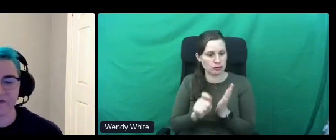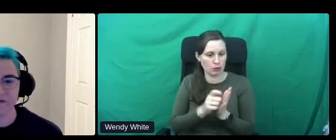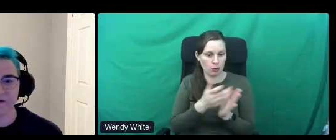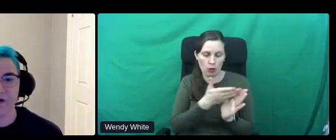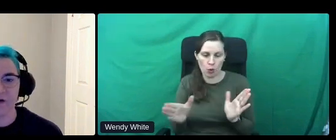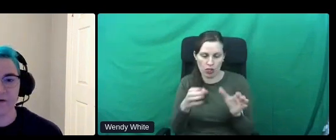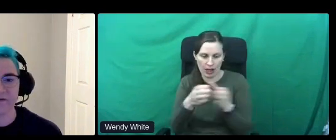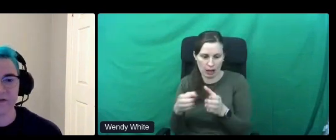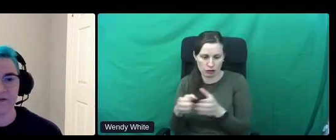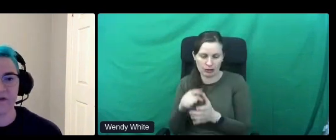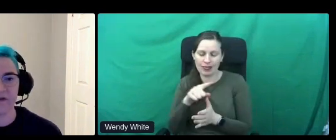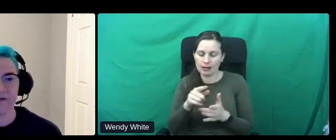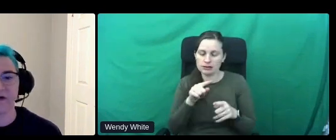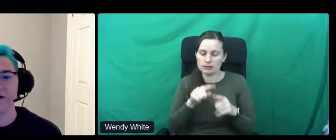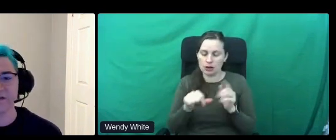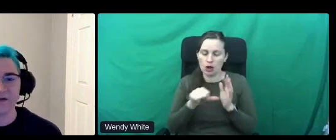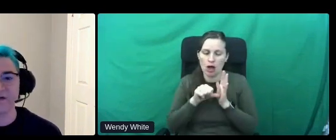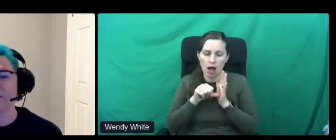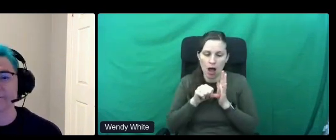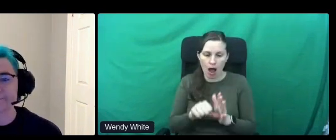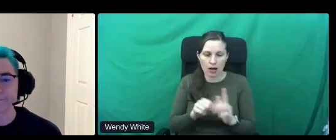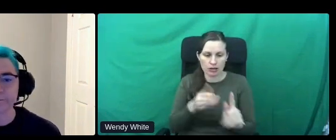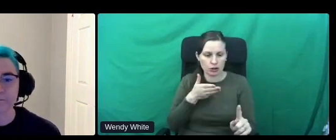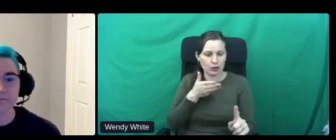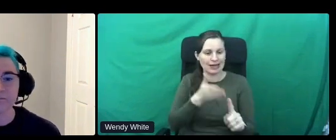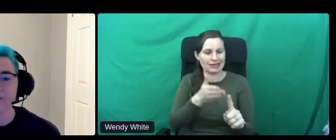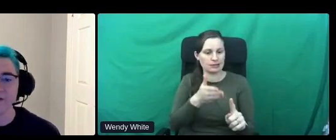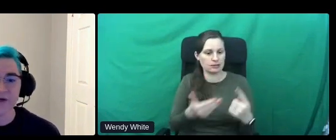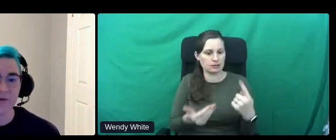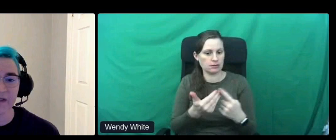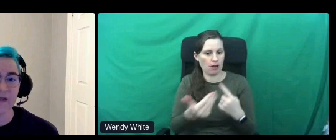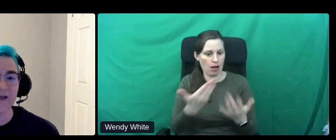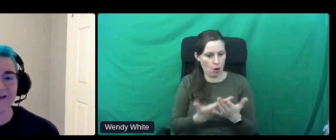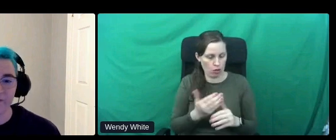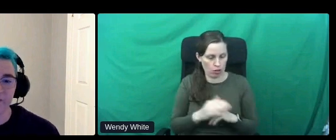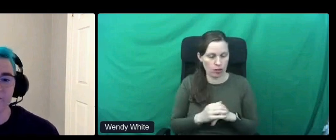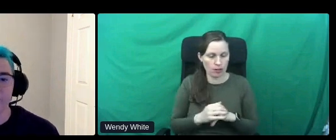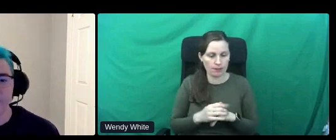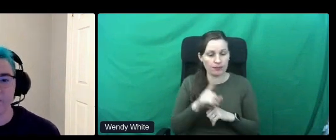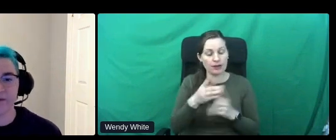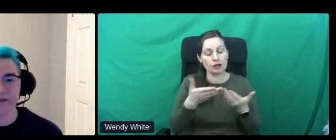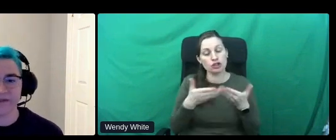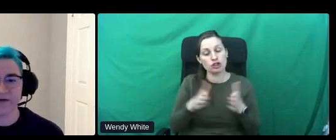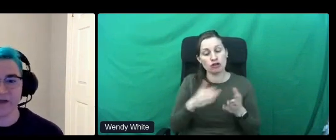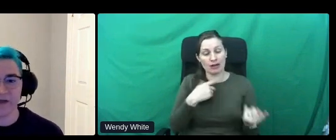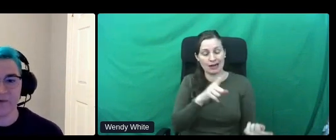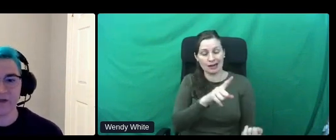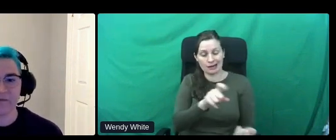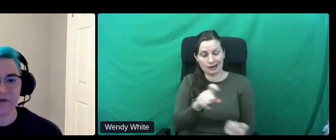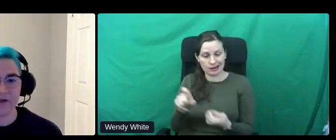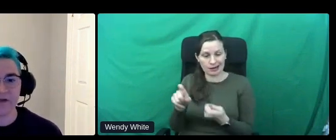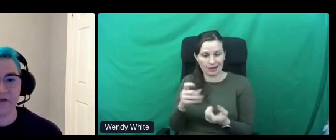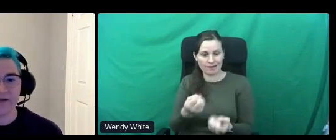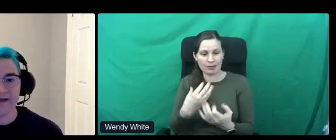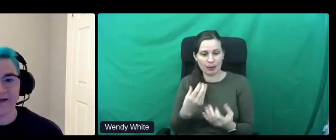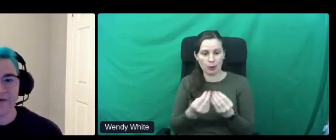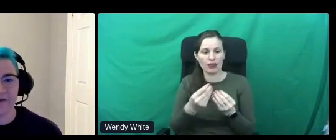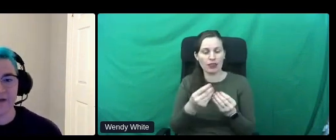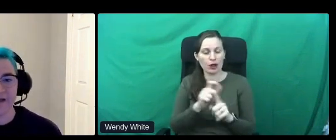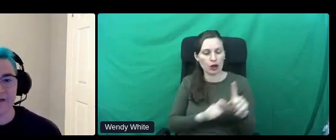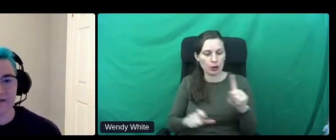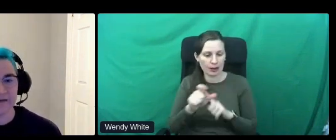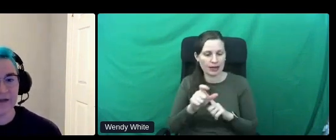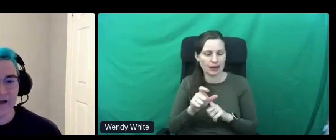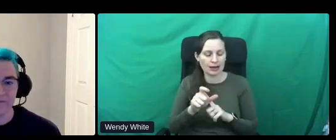that is the hardest to hit the targets on, I think. Generally, gathering feedback, playtesting your game with the community, you